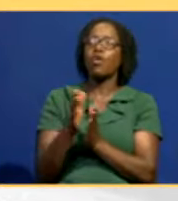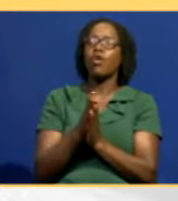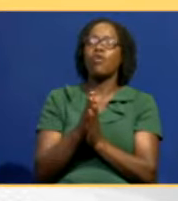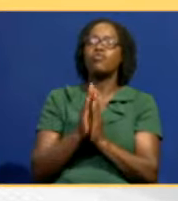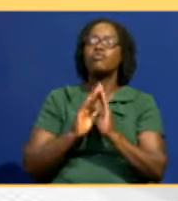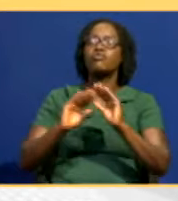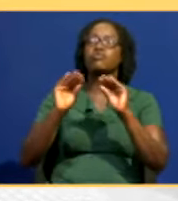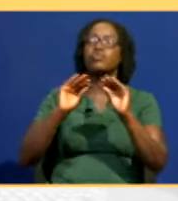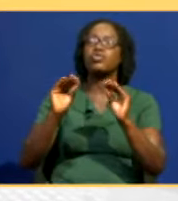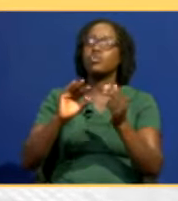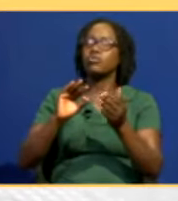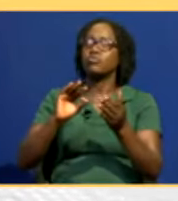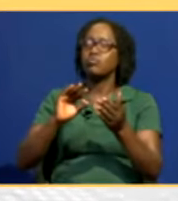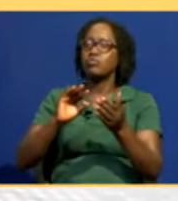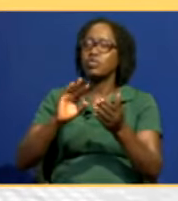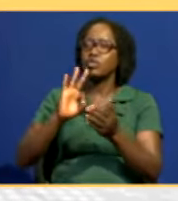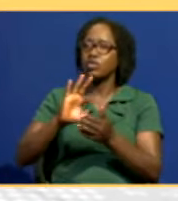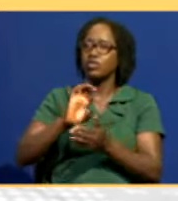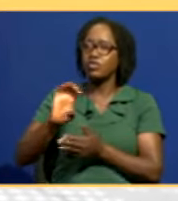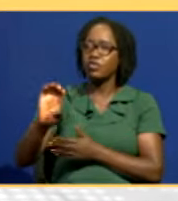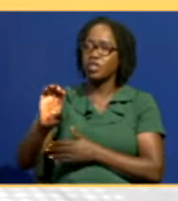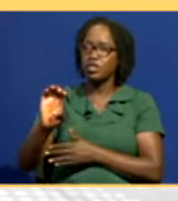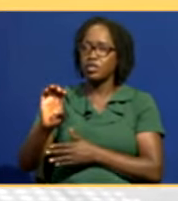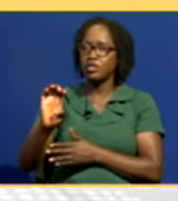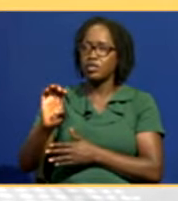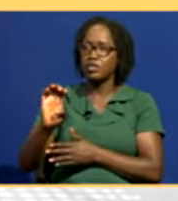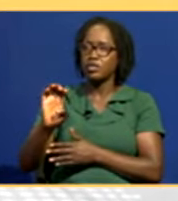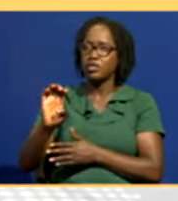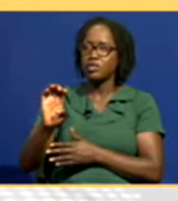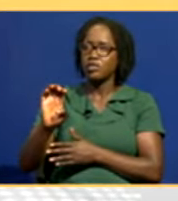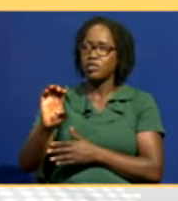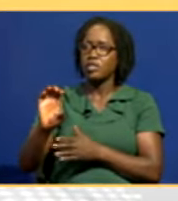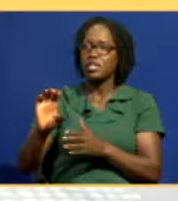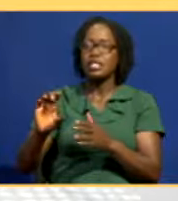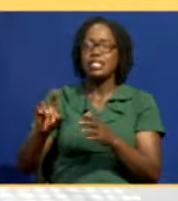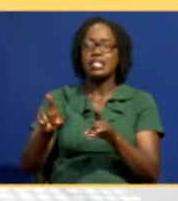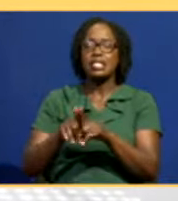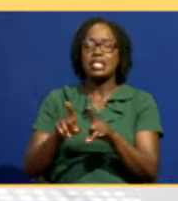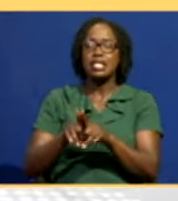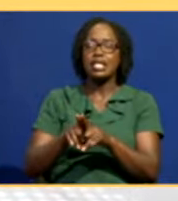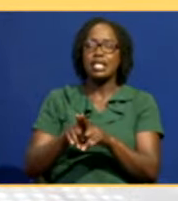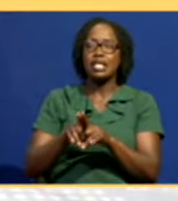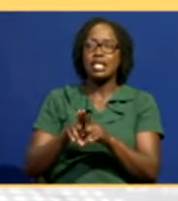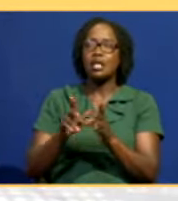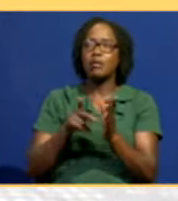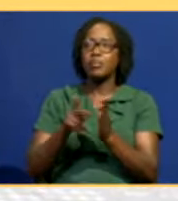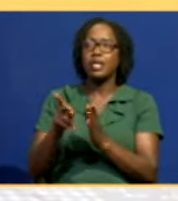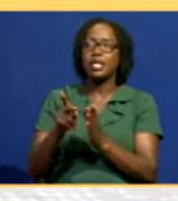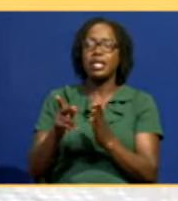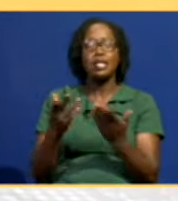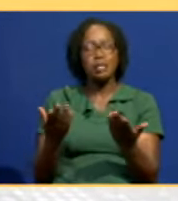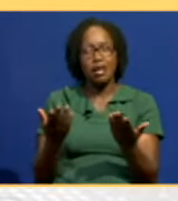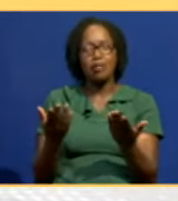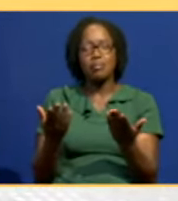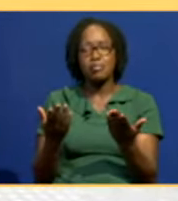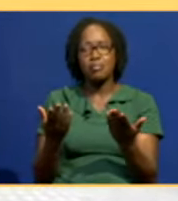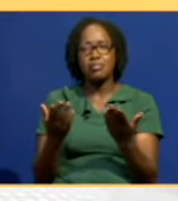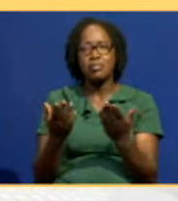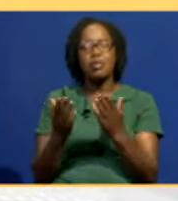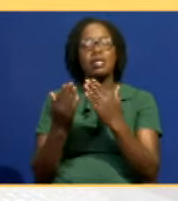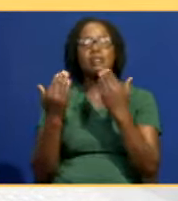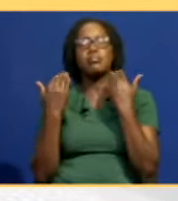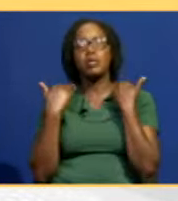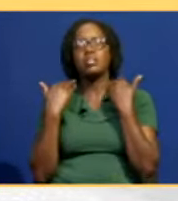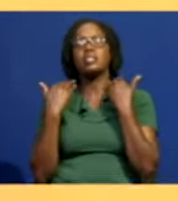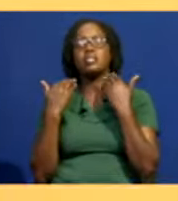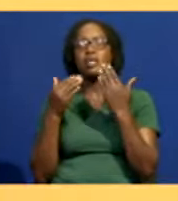course, there is still the charging of the tuition fees and also the bonding fees, which is